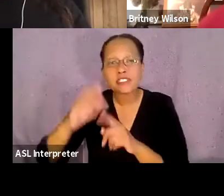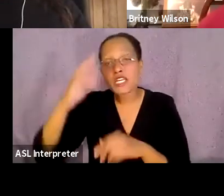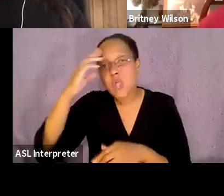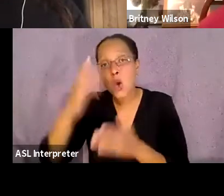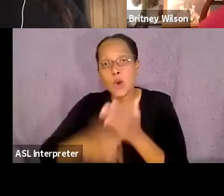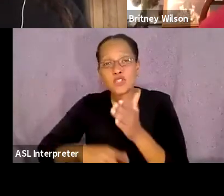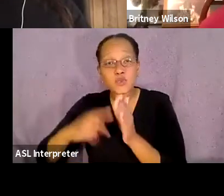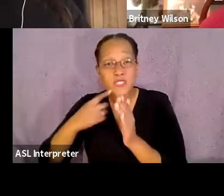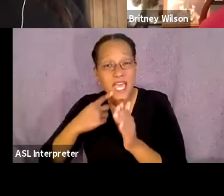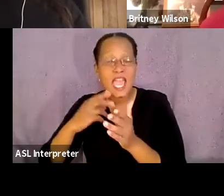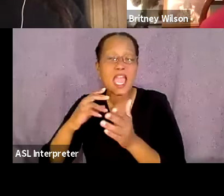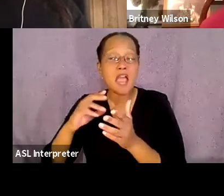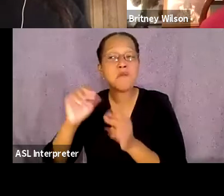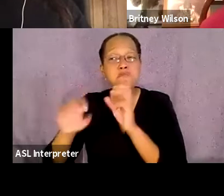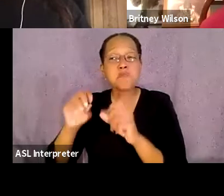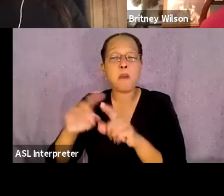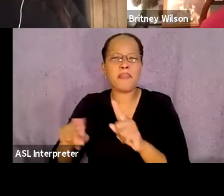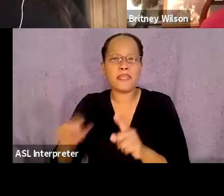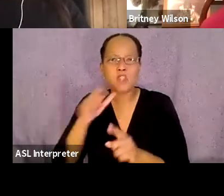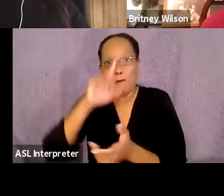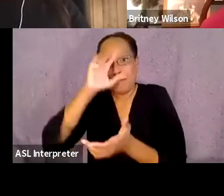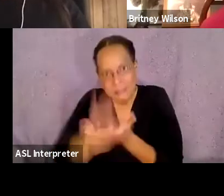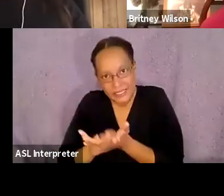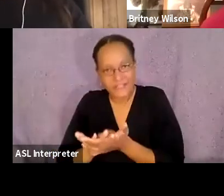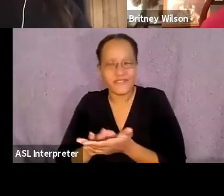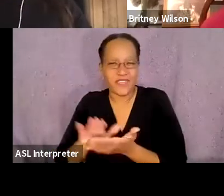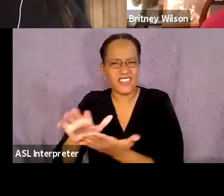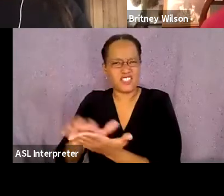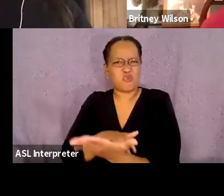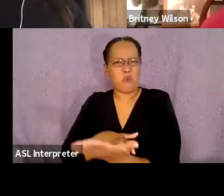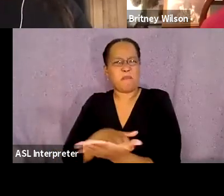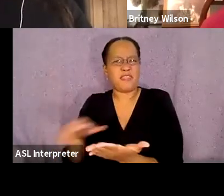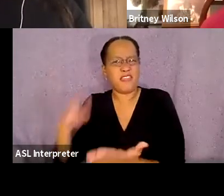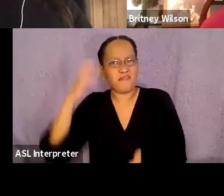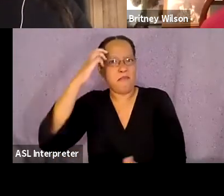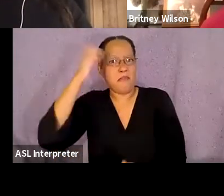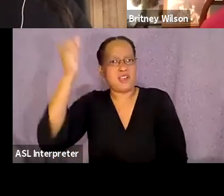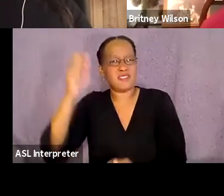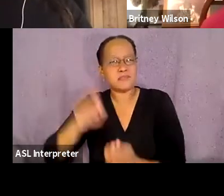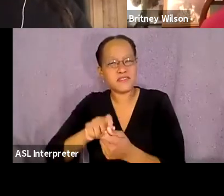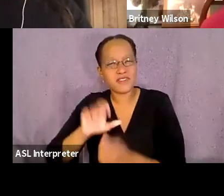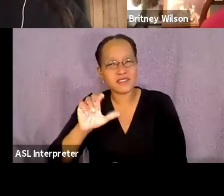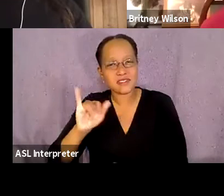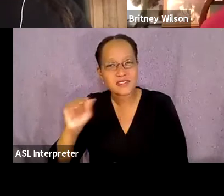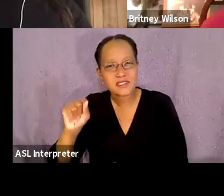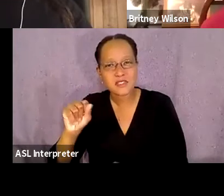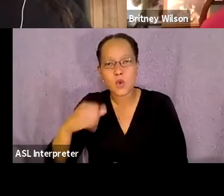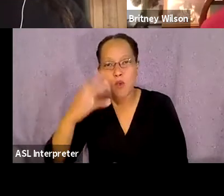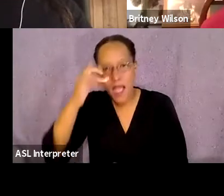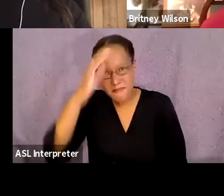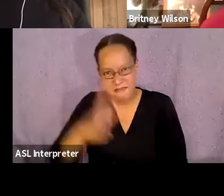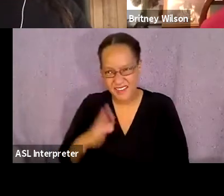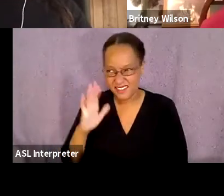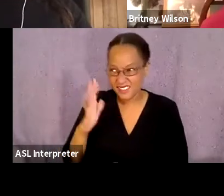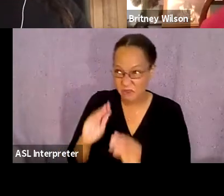in the script they memorized, especially cis white men, if it's obvious that they don't actually follow what they say that they